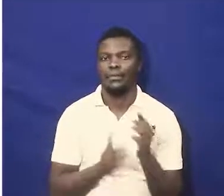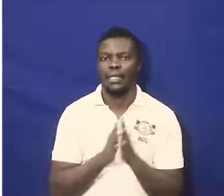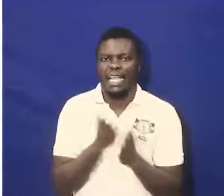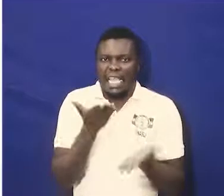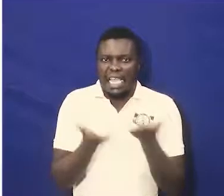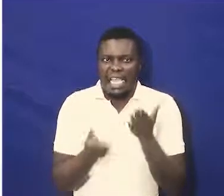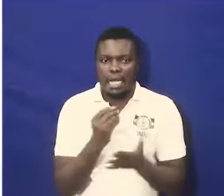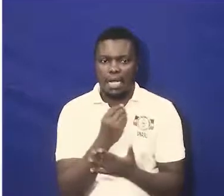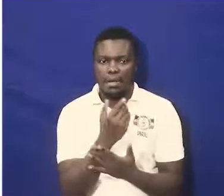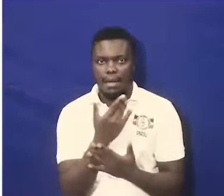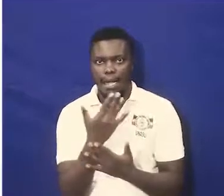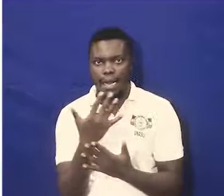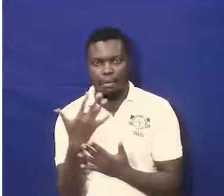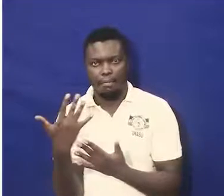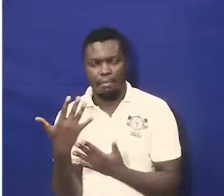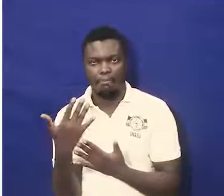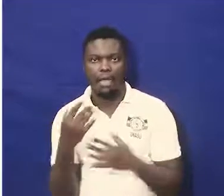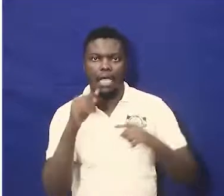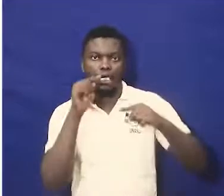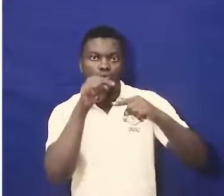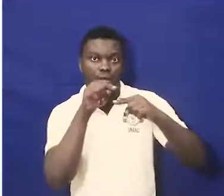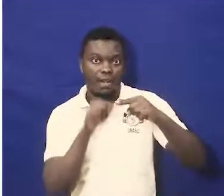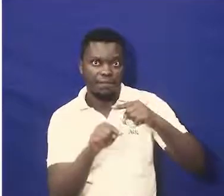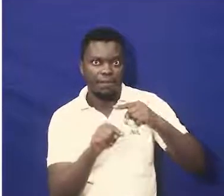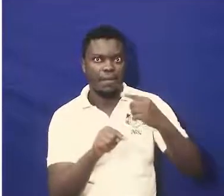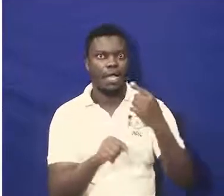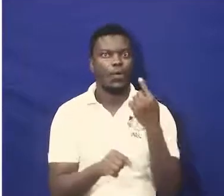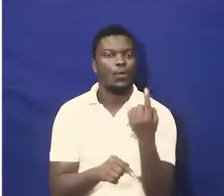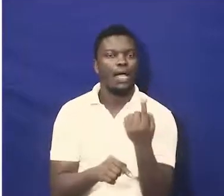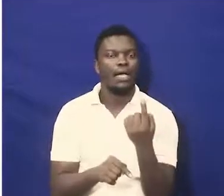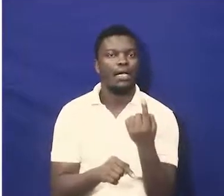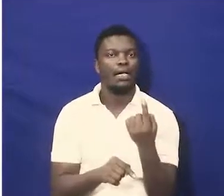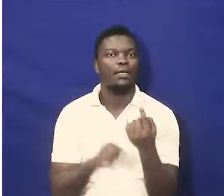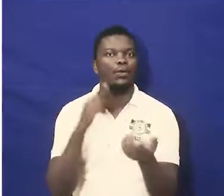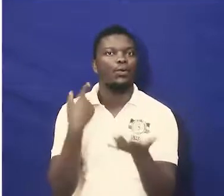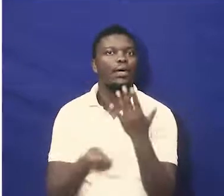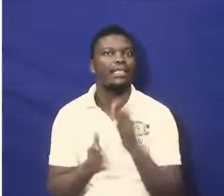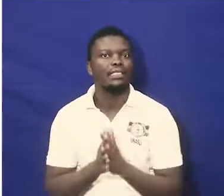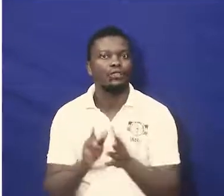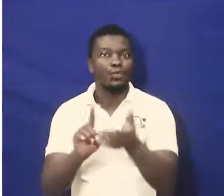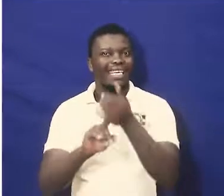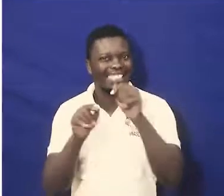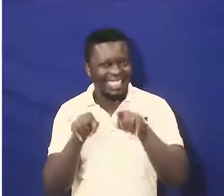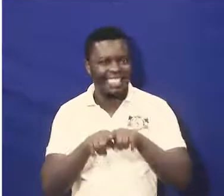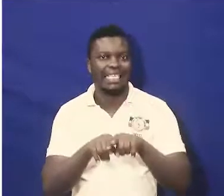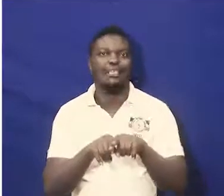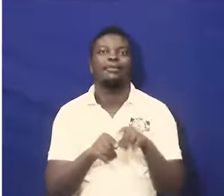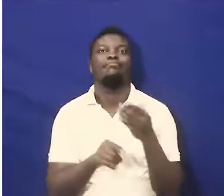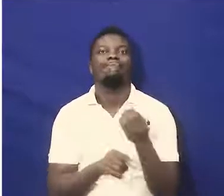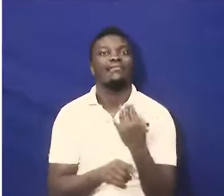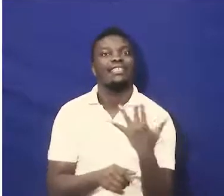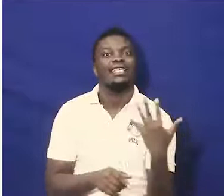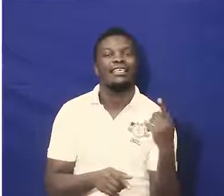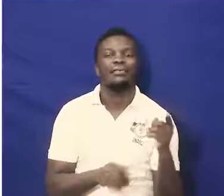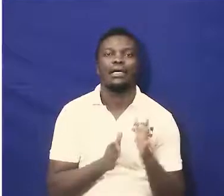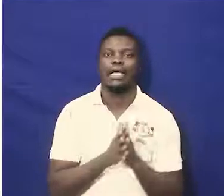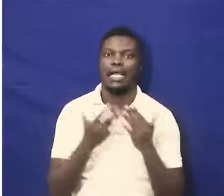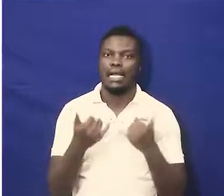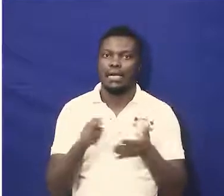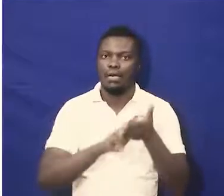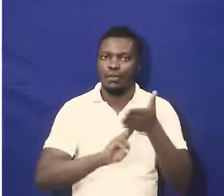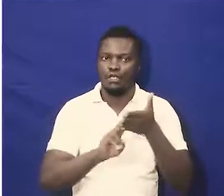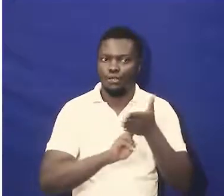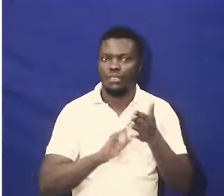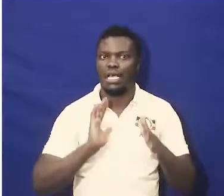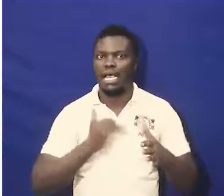Any number divided by 1 gives you that same number. So we are going to take our